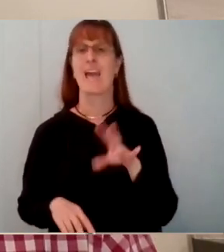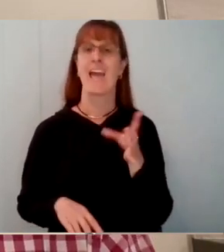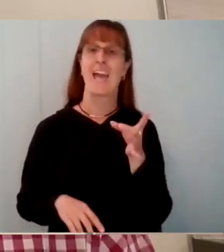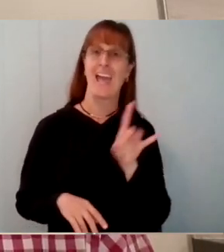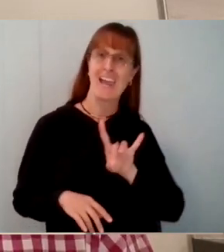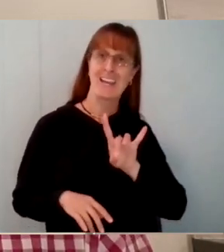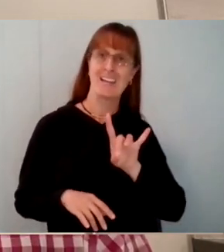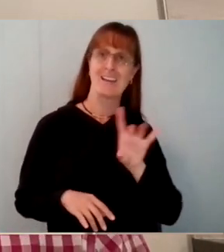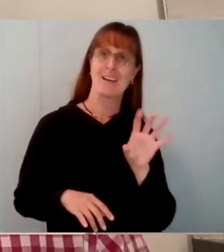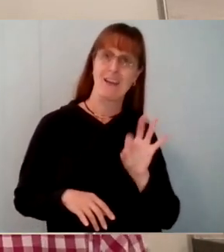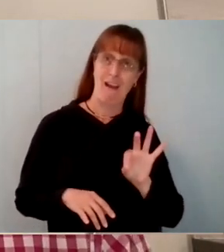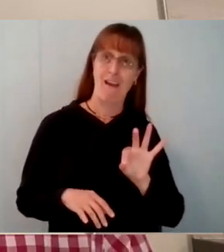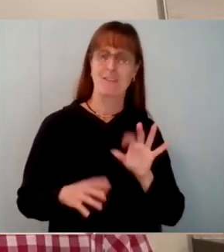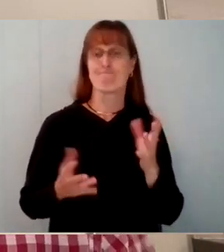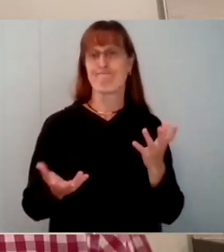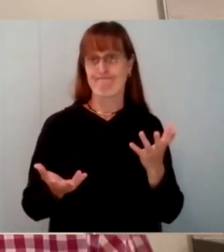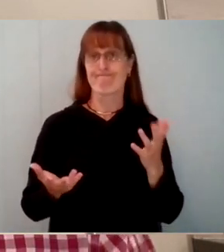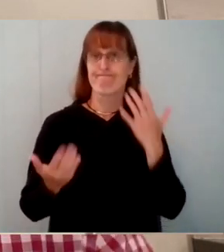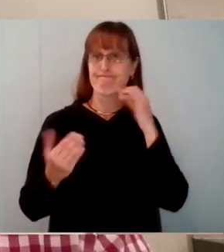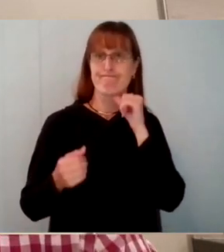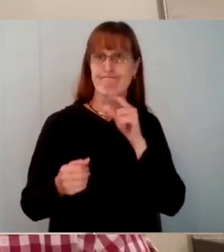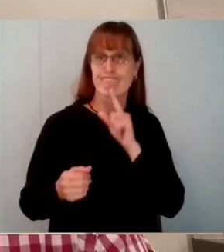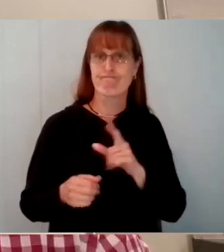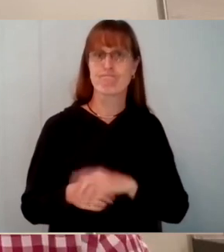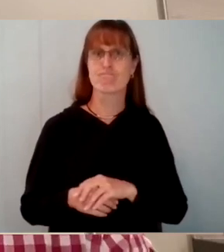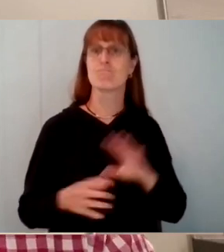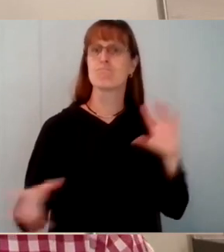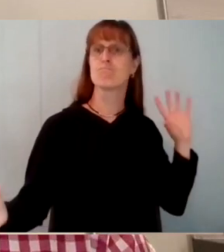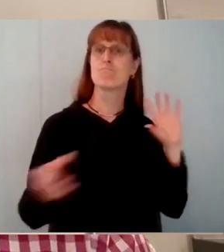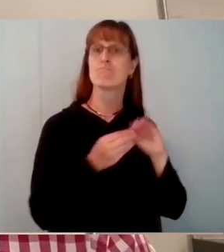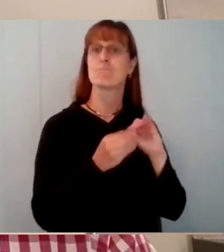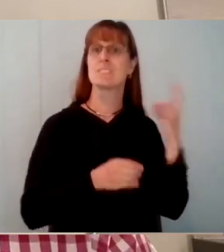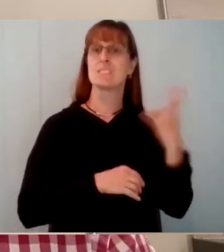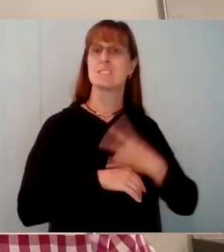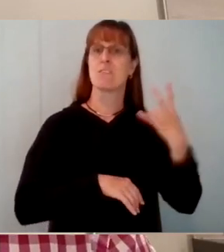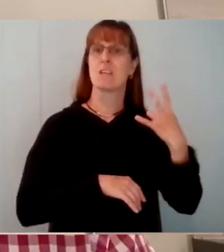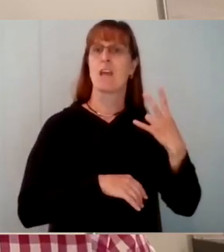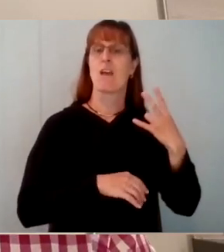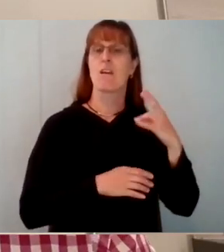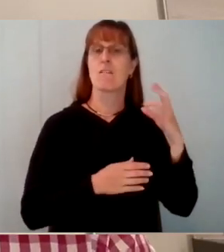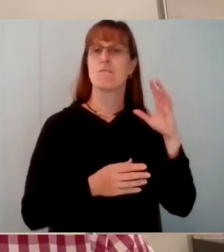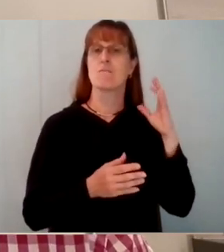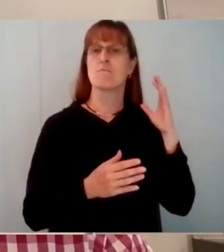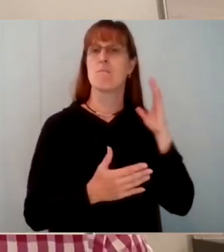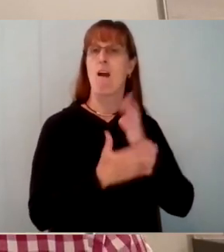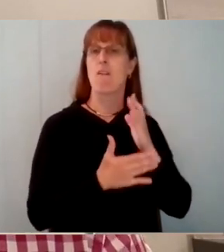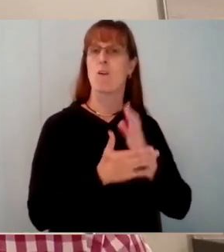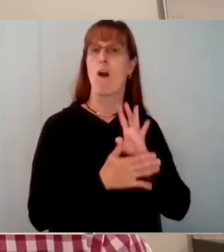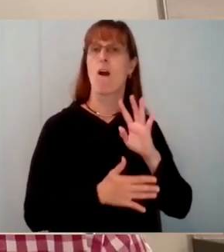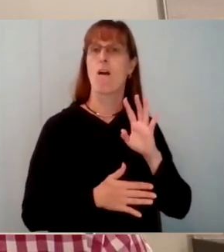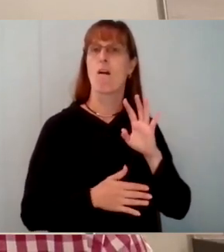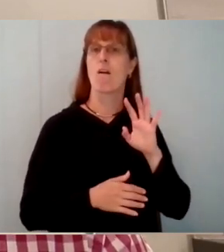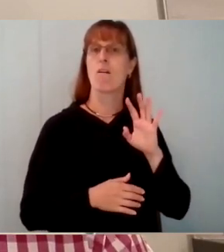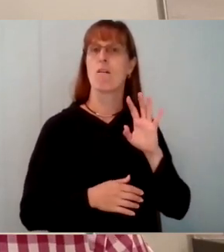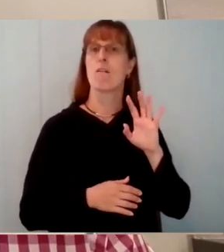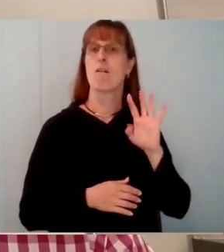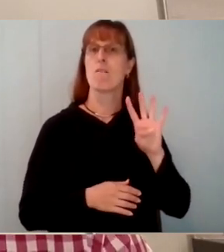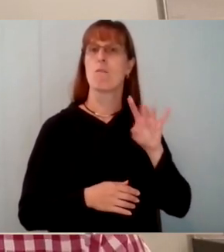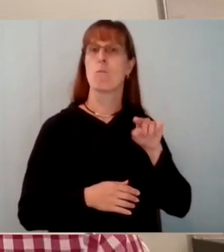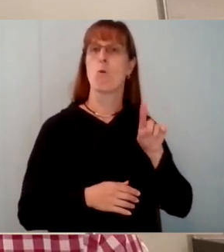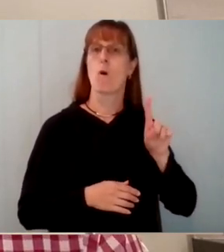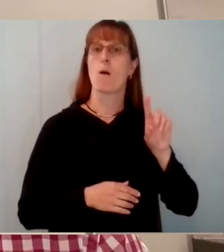positive, 89 indeterminate. That puts our 7-day rolling average at 0.41% and the state